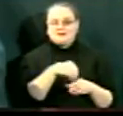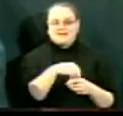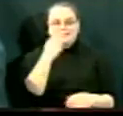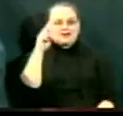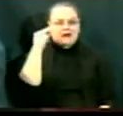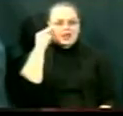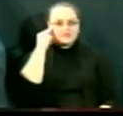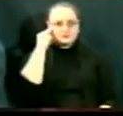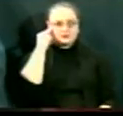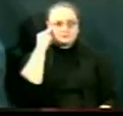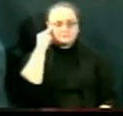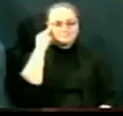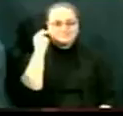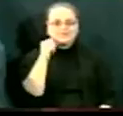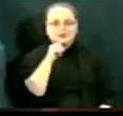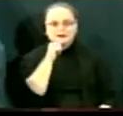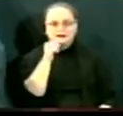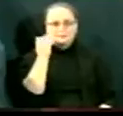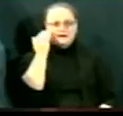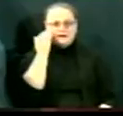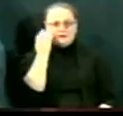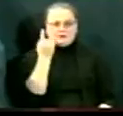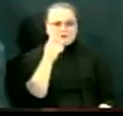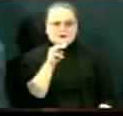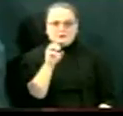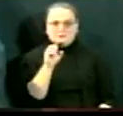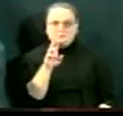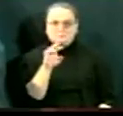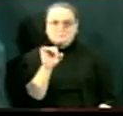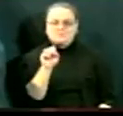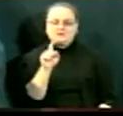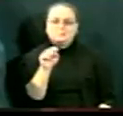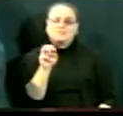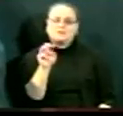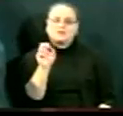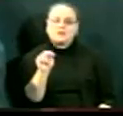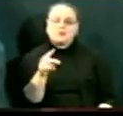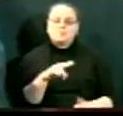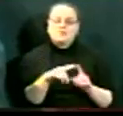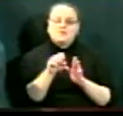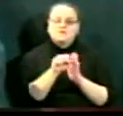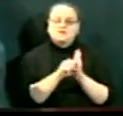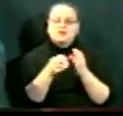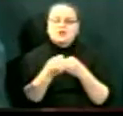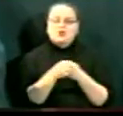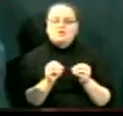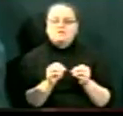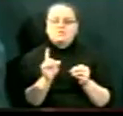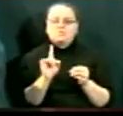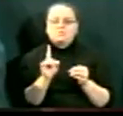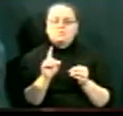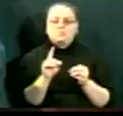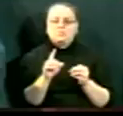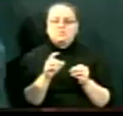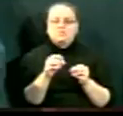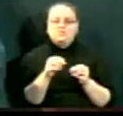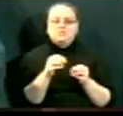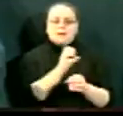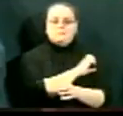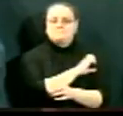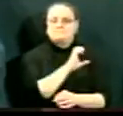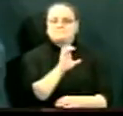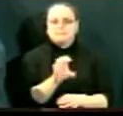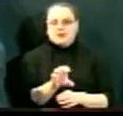just, I'm not aware of one in Morristown, but there is a state office where Empower Representatives, which is our